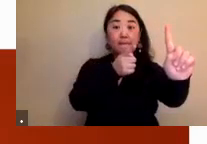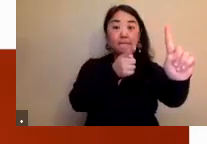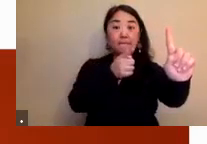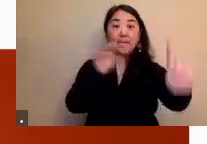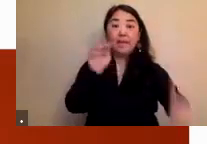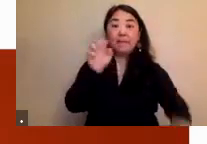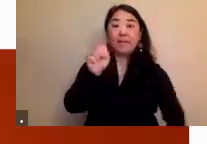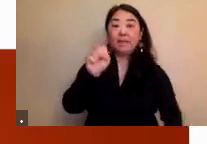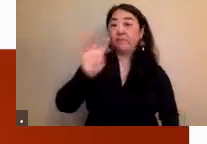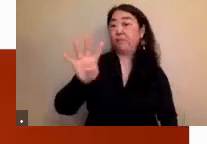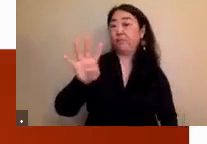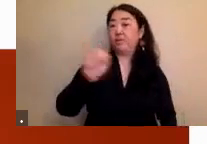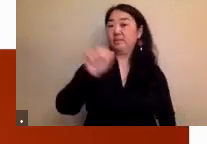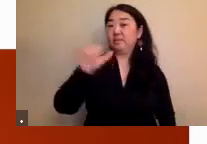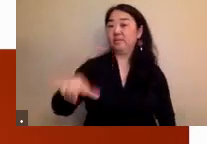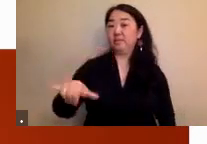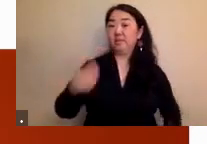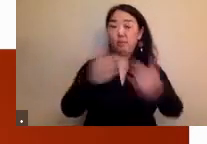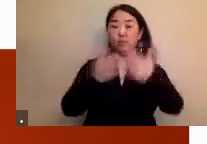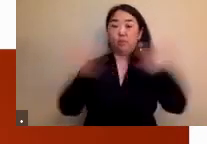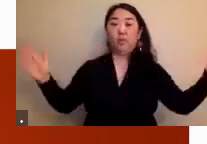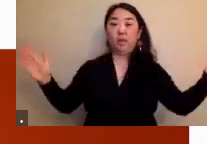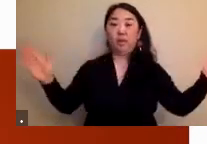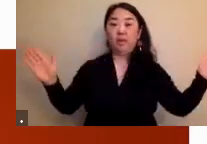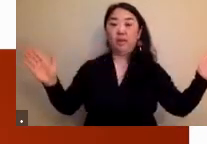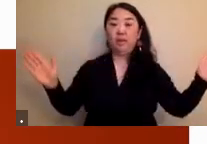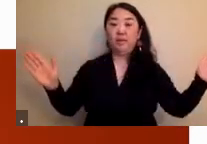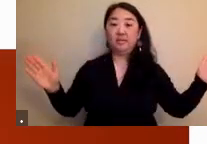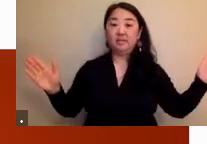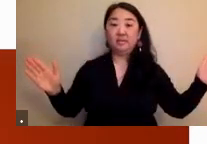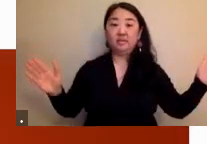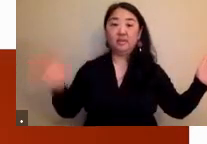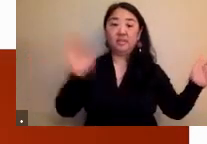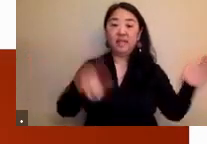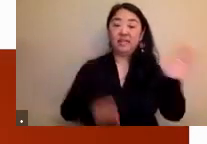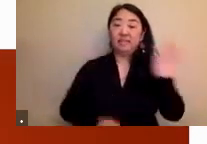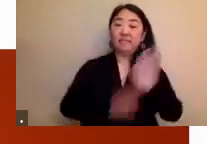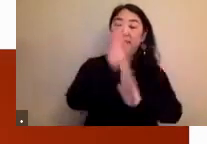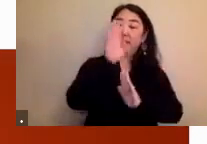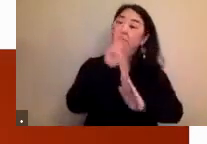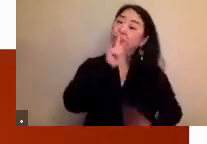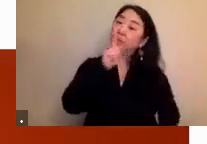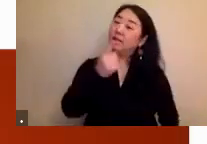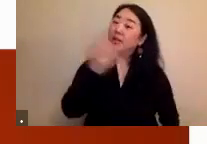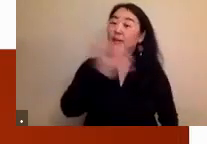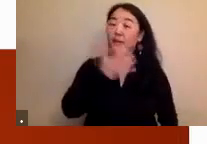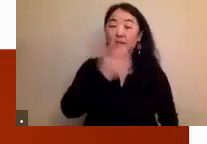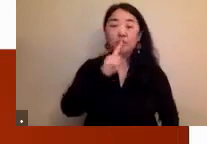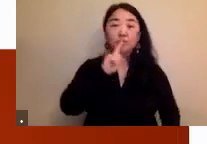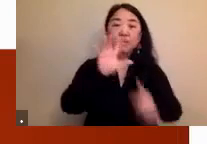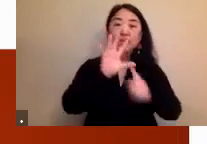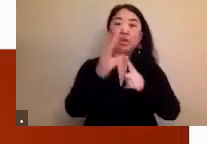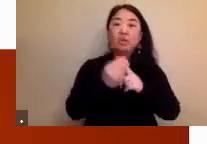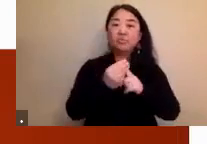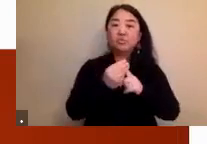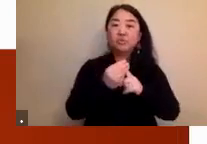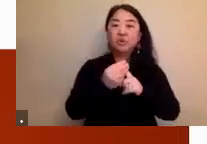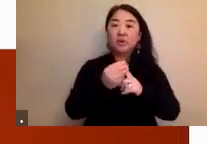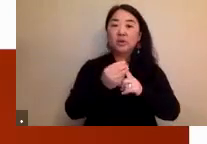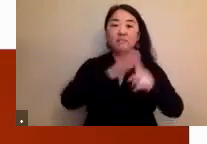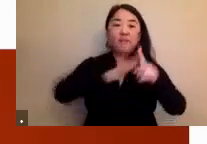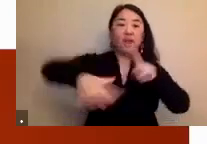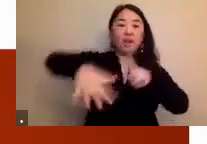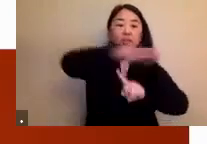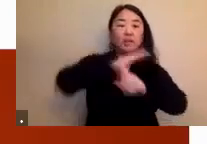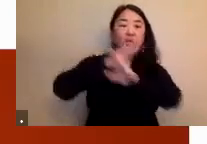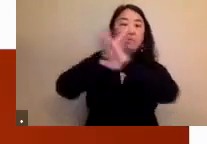MS4 system-wide permit, which develops really essentially a culture of environmental protection.